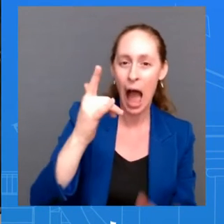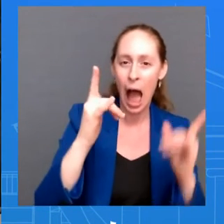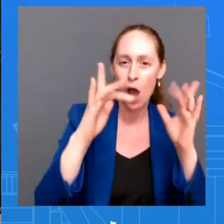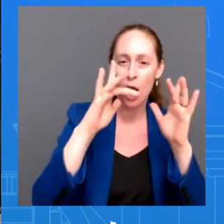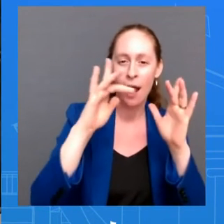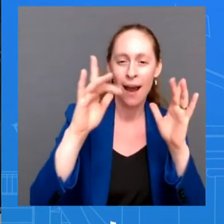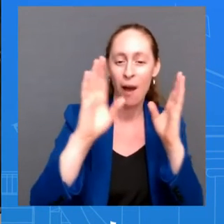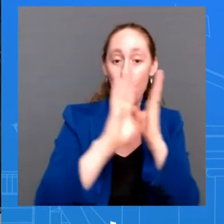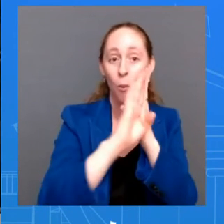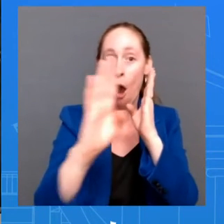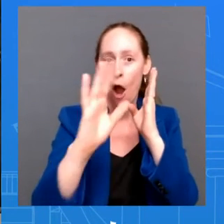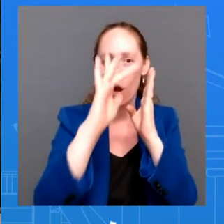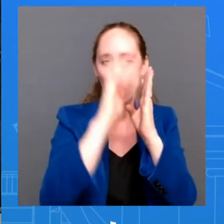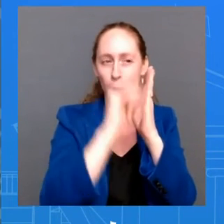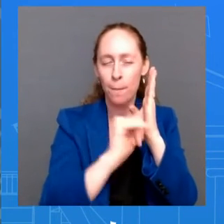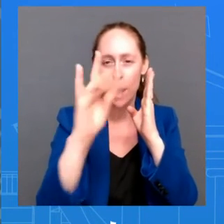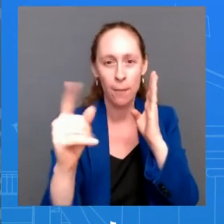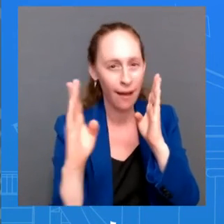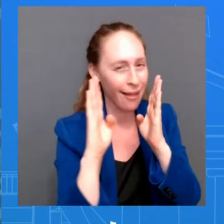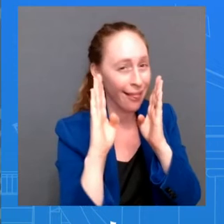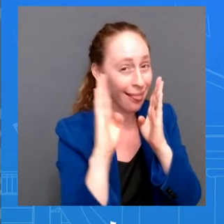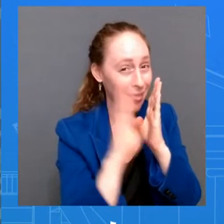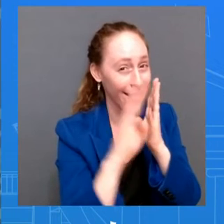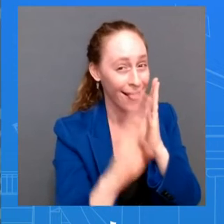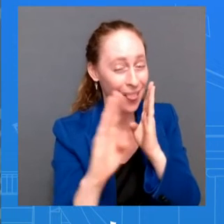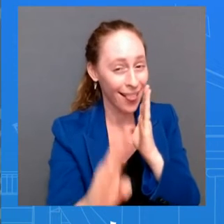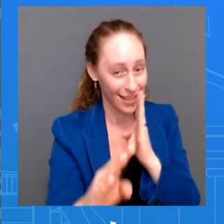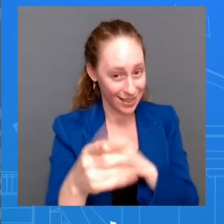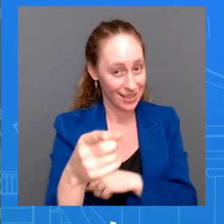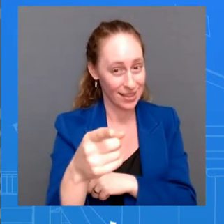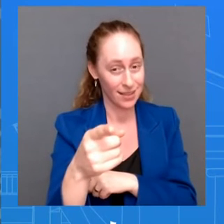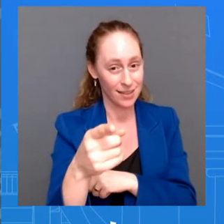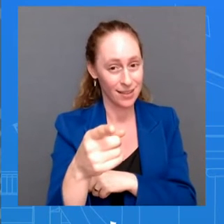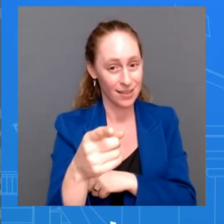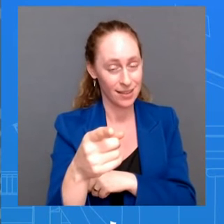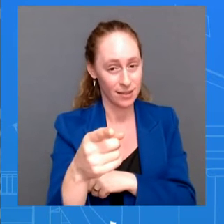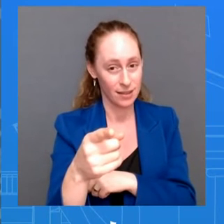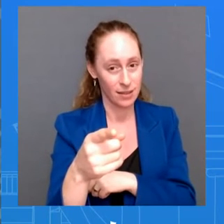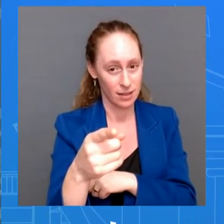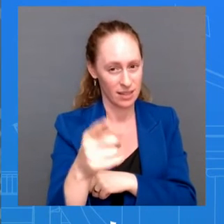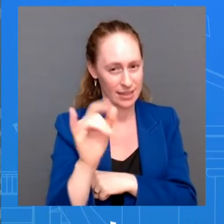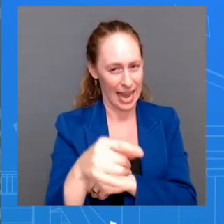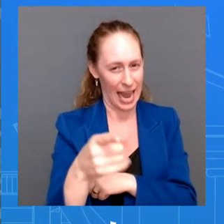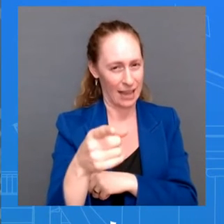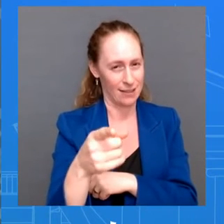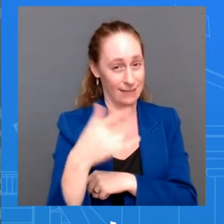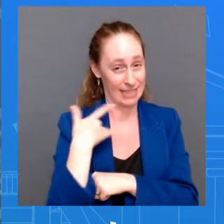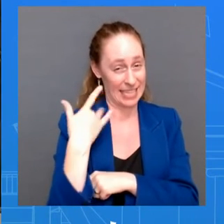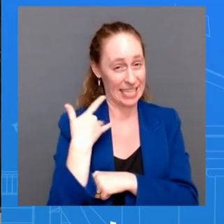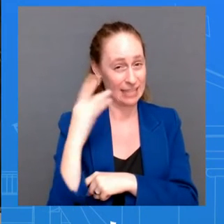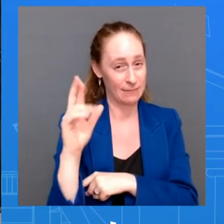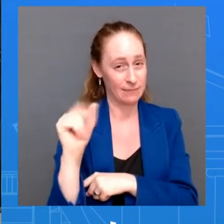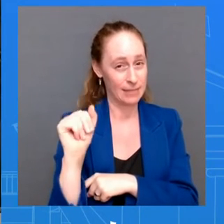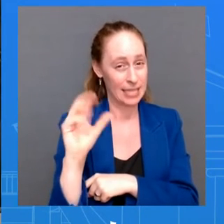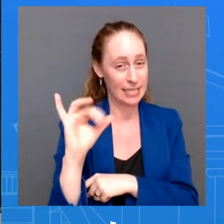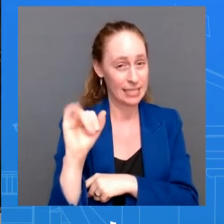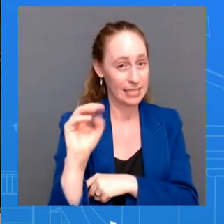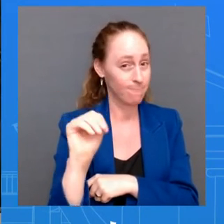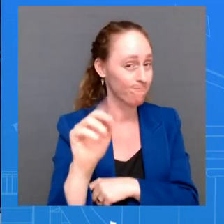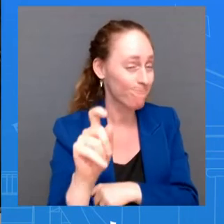is this racist? Because in 2019, when the former guy was proposing a wall, you